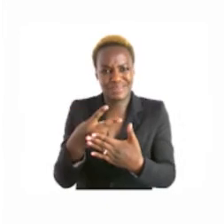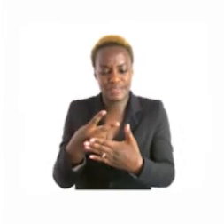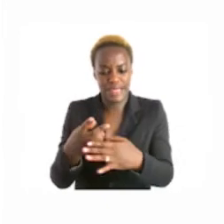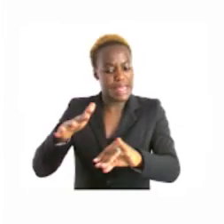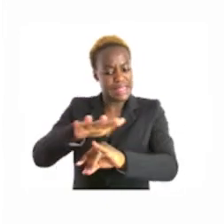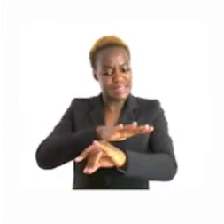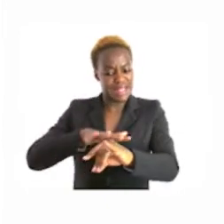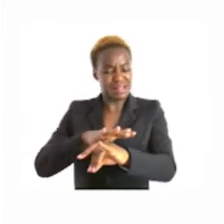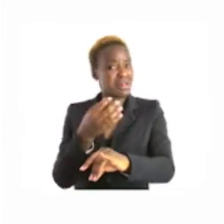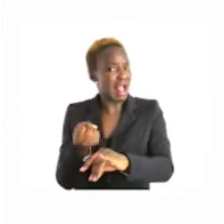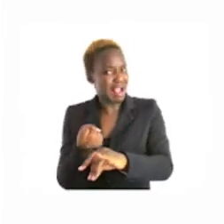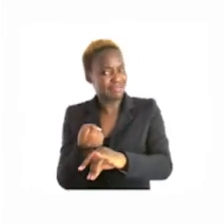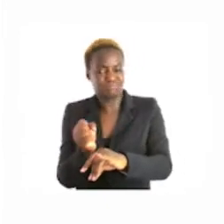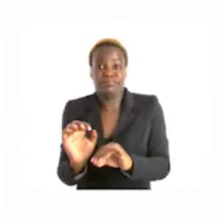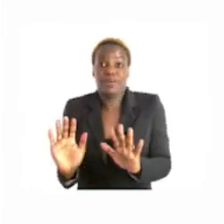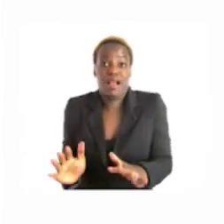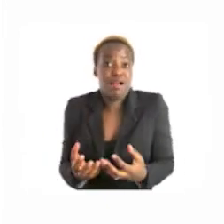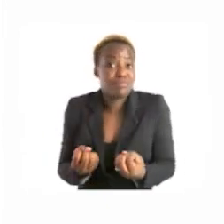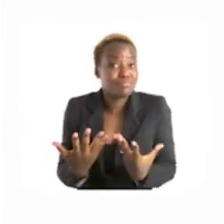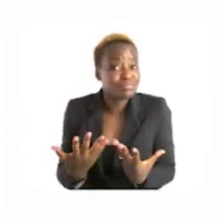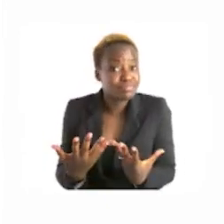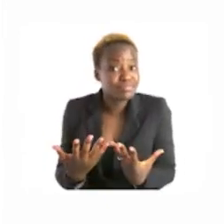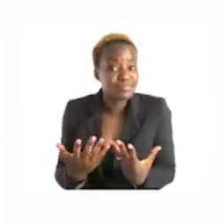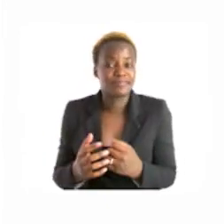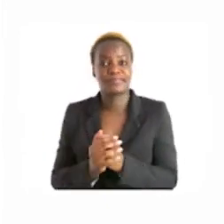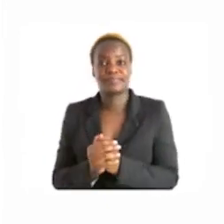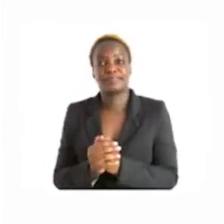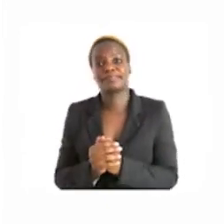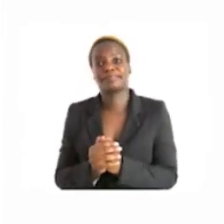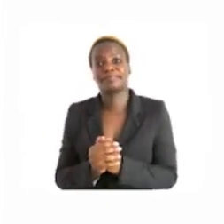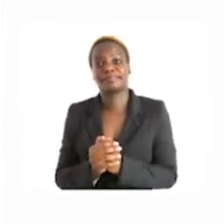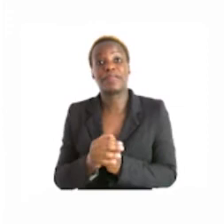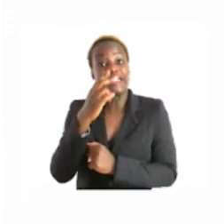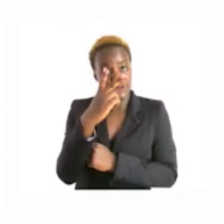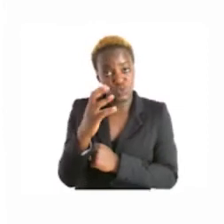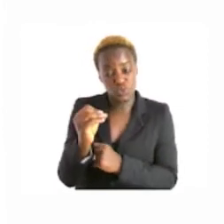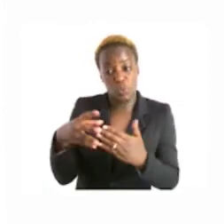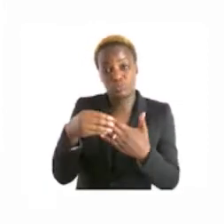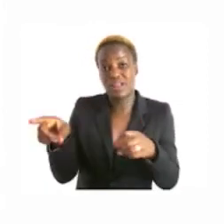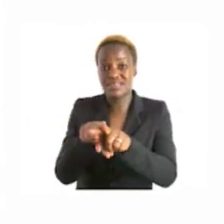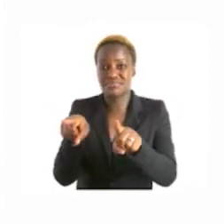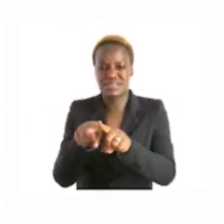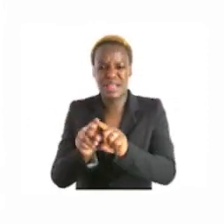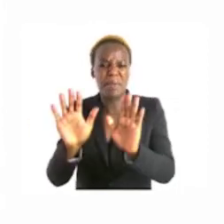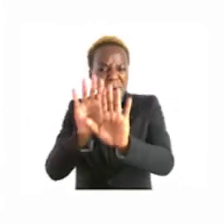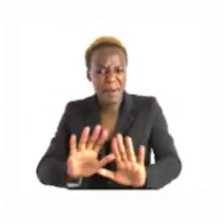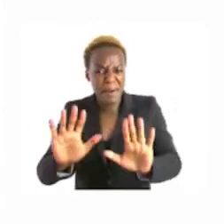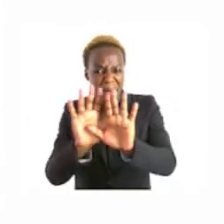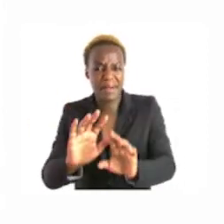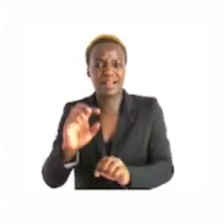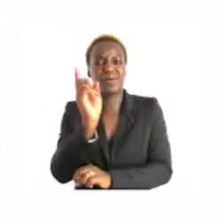many animals do you see on the $10 note? Ne? As well as the $20 note also. What color is